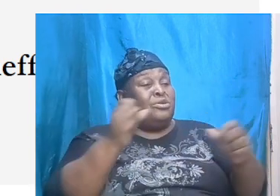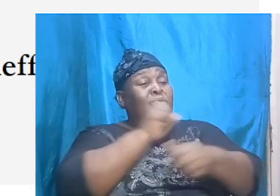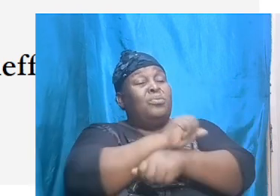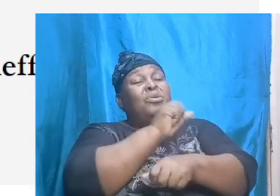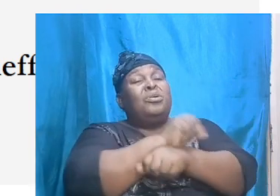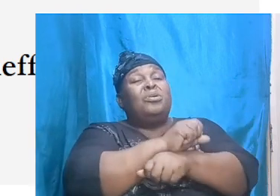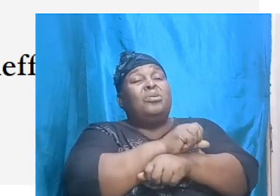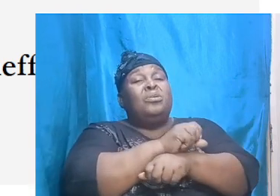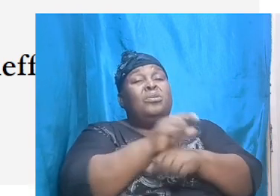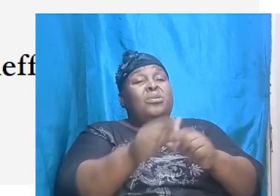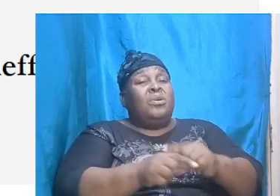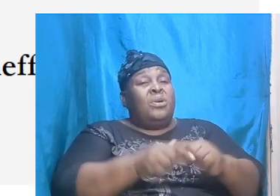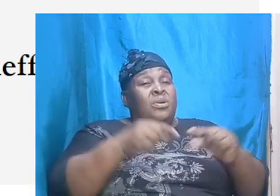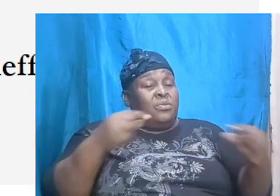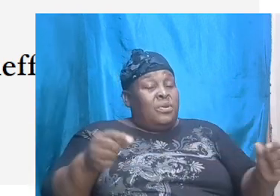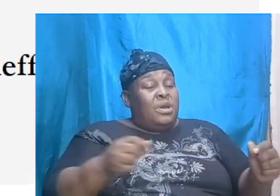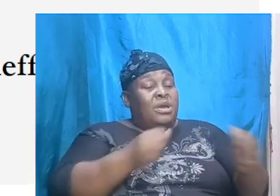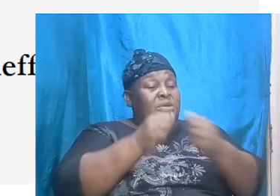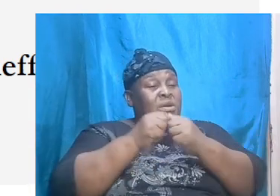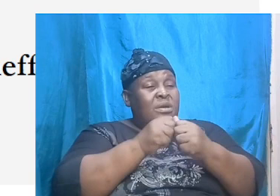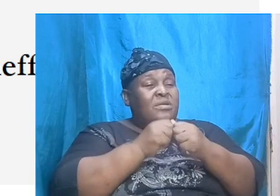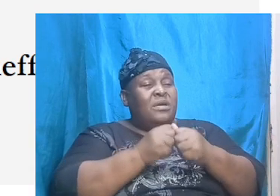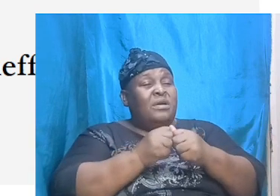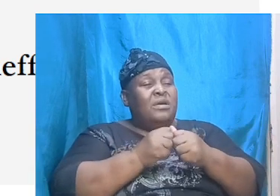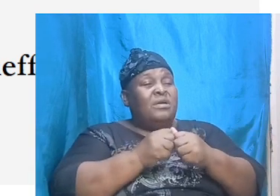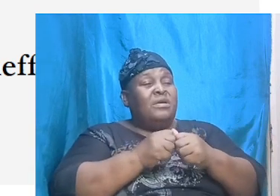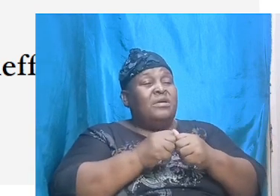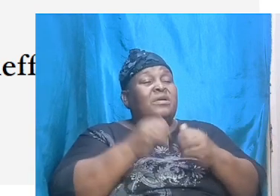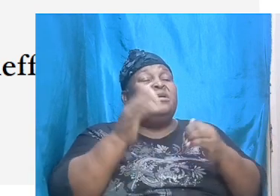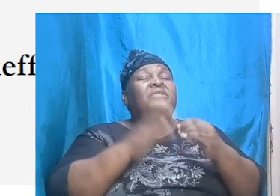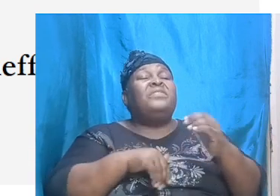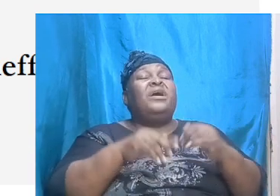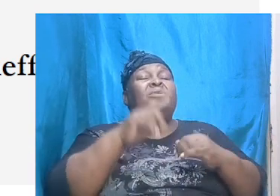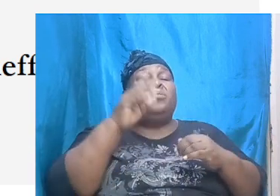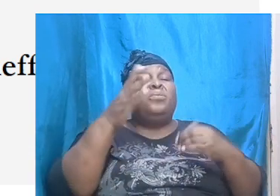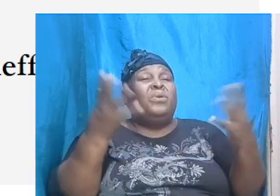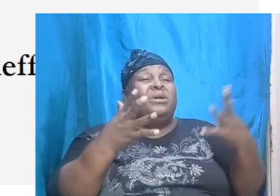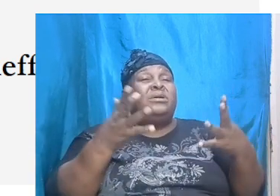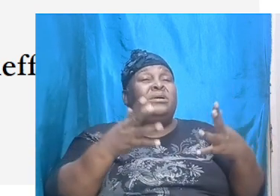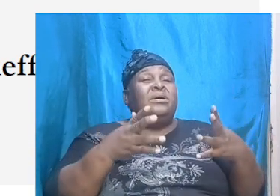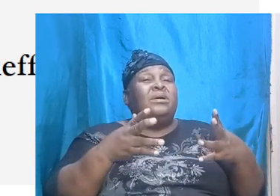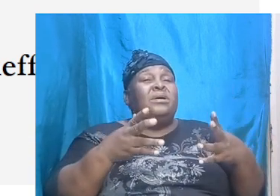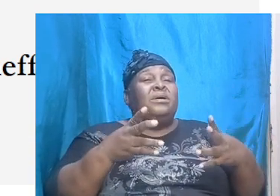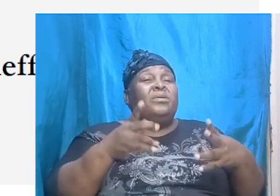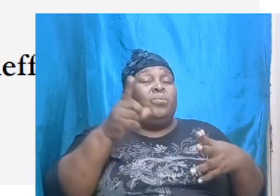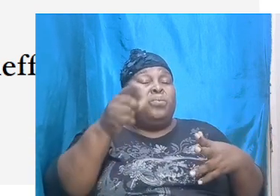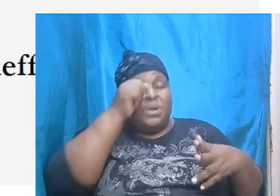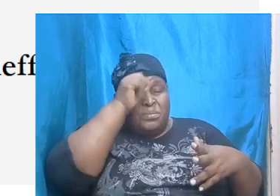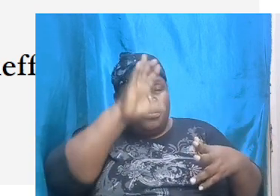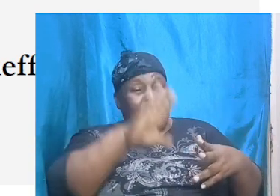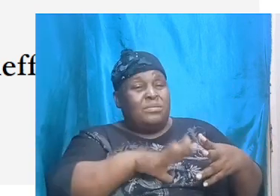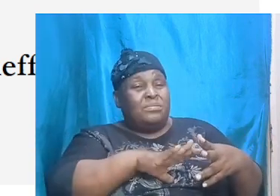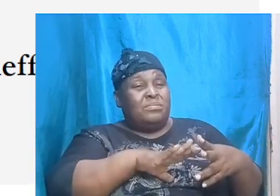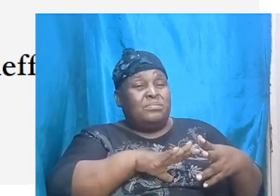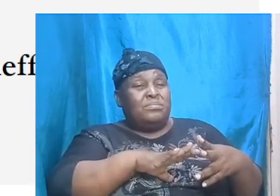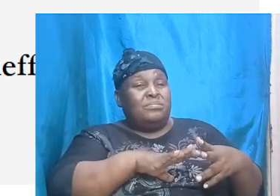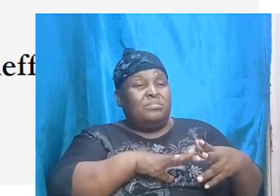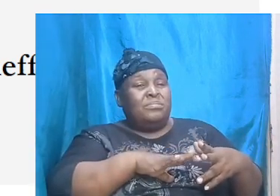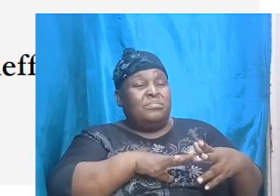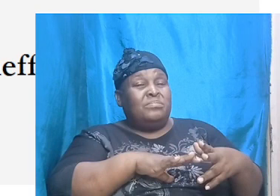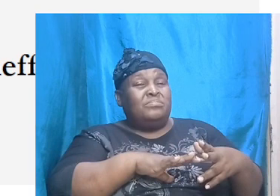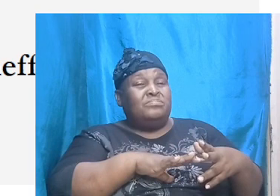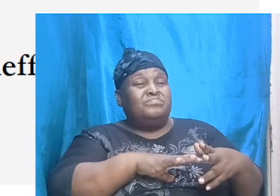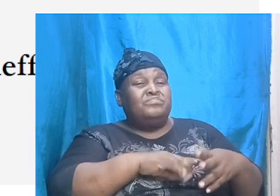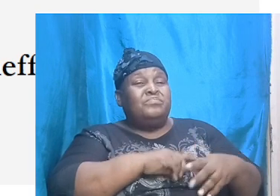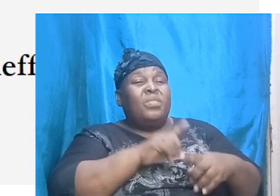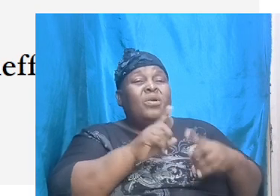greater together than what he could have done by himself as a man. In one man, he was able to influence Palestine. But guess what?